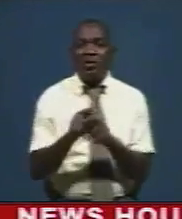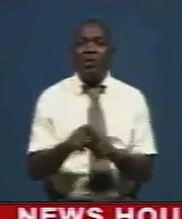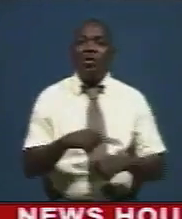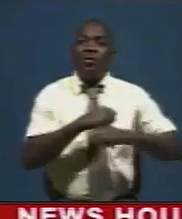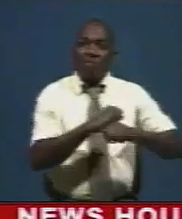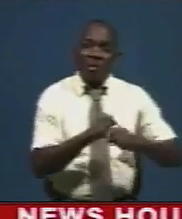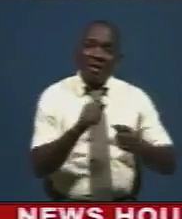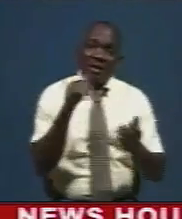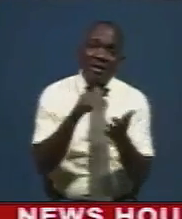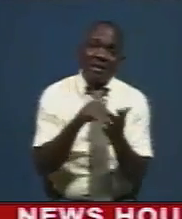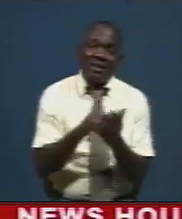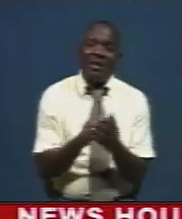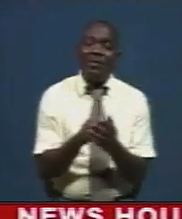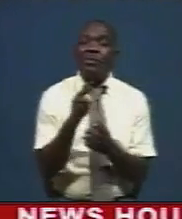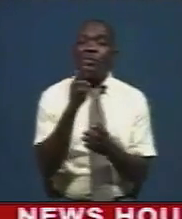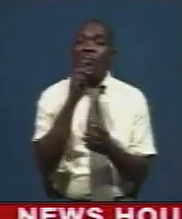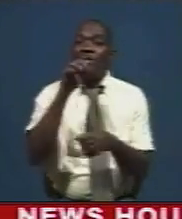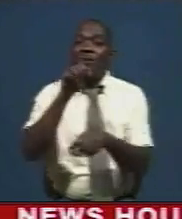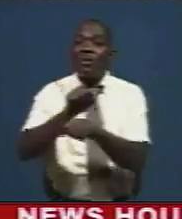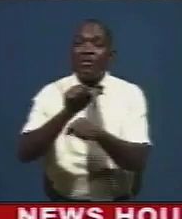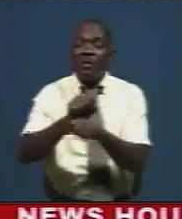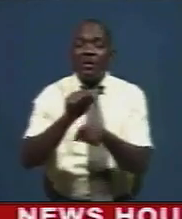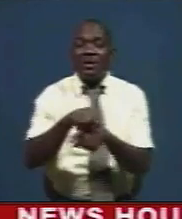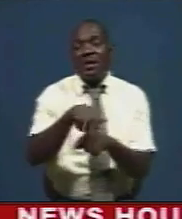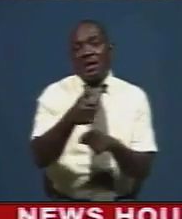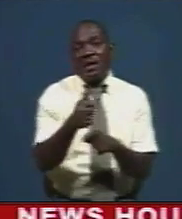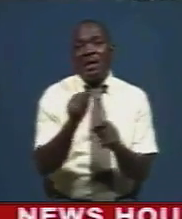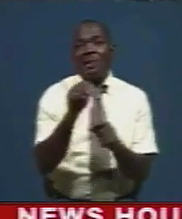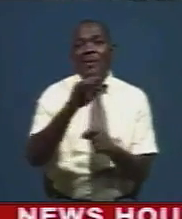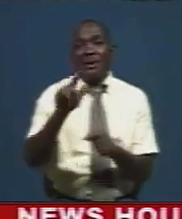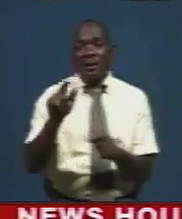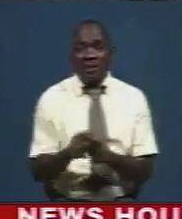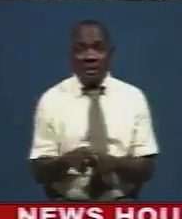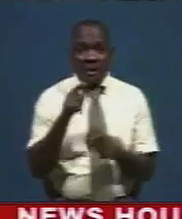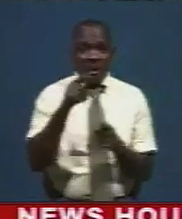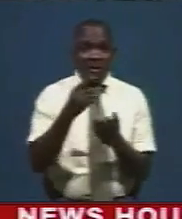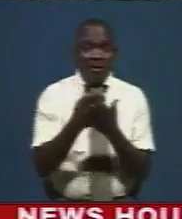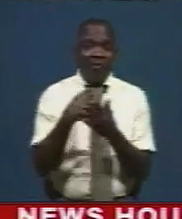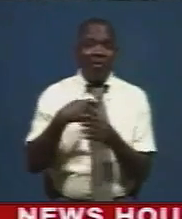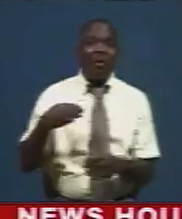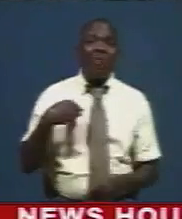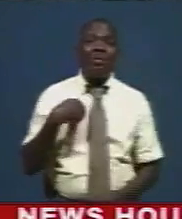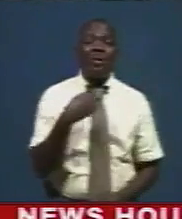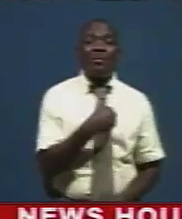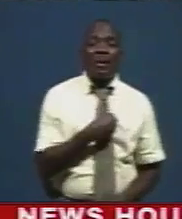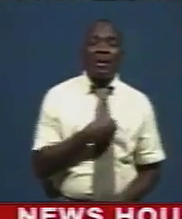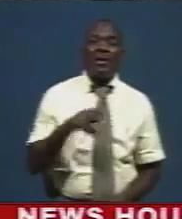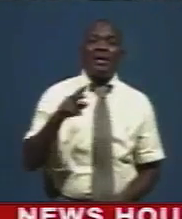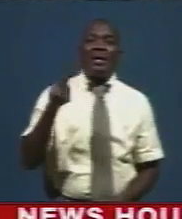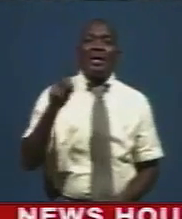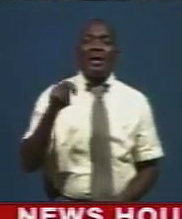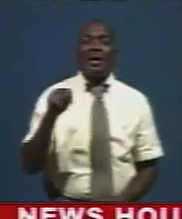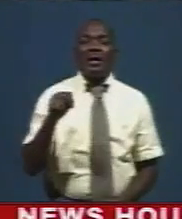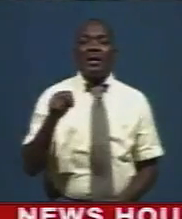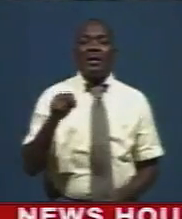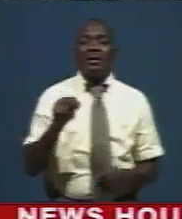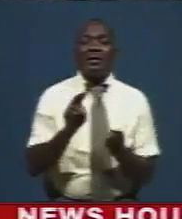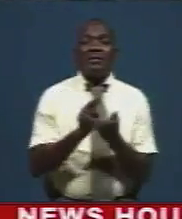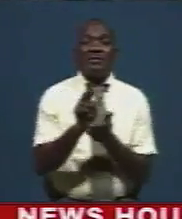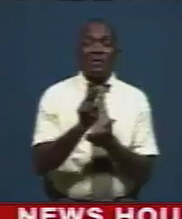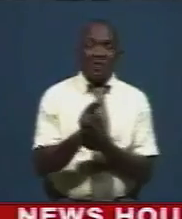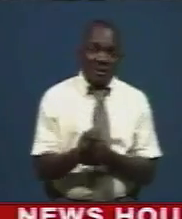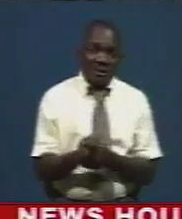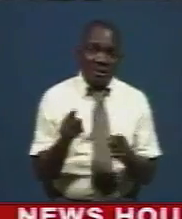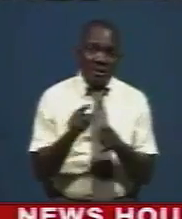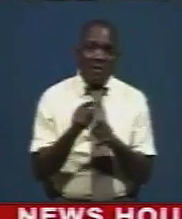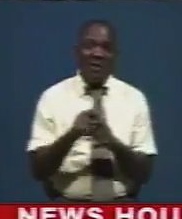protest against the waterworks and sedition bills. He was a member of the Cambridge University Democratic Front